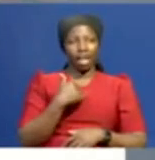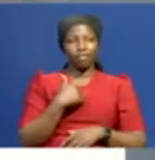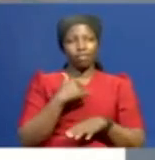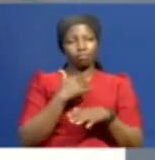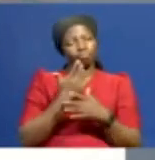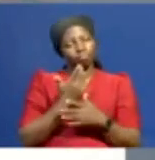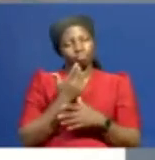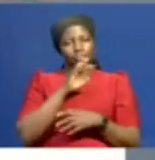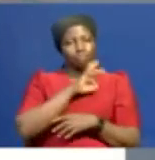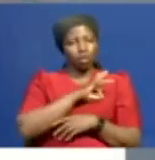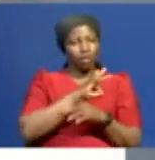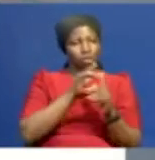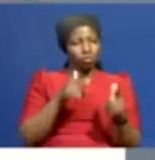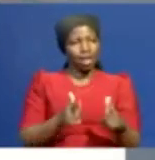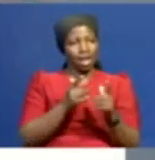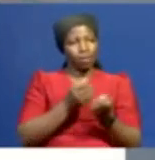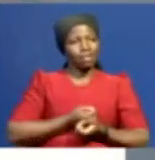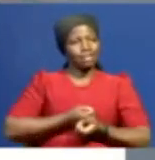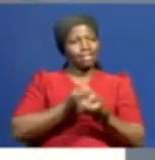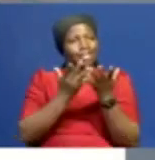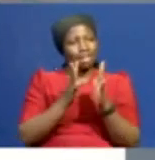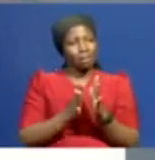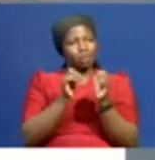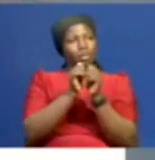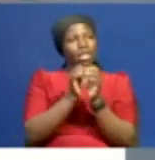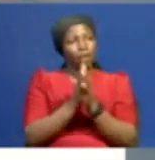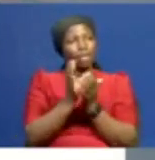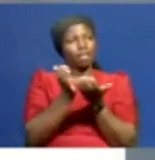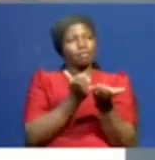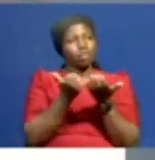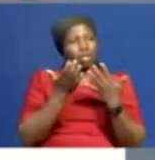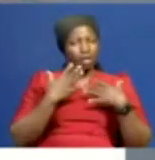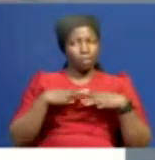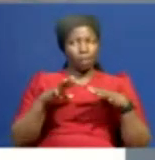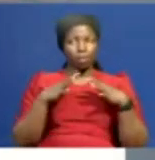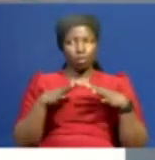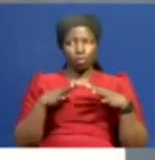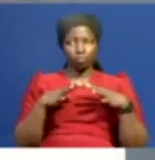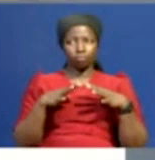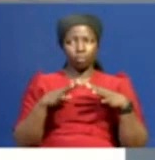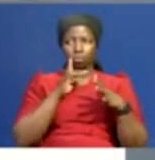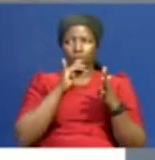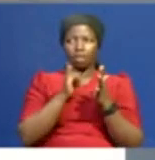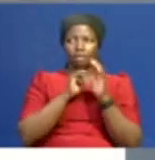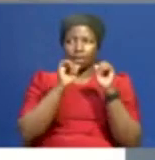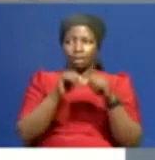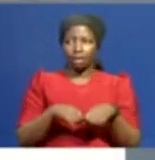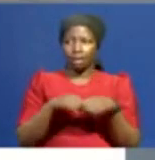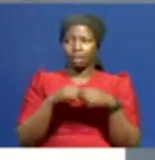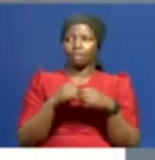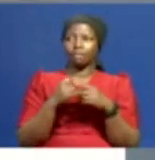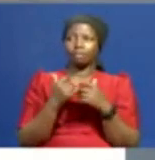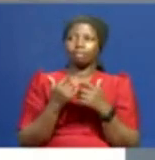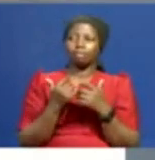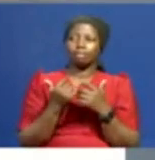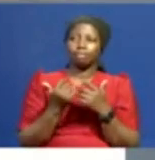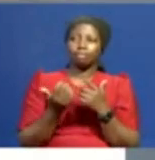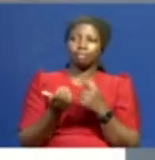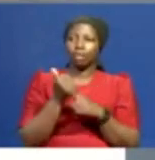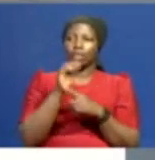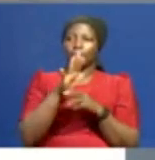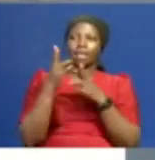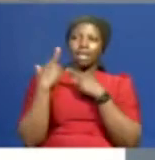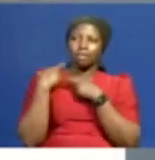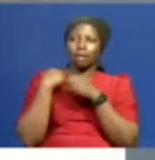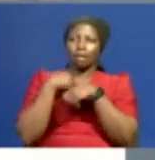the suppliers and the traders a markup so that they are able to meet their obligations with their financiers and make some